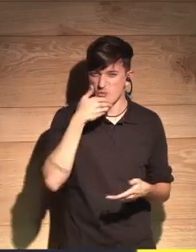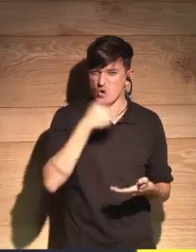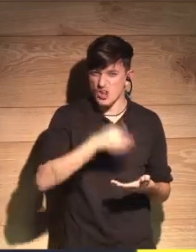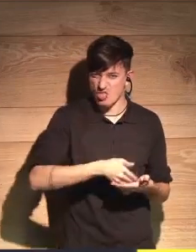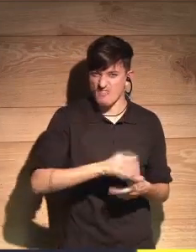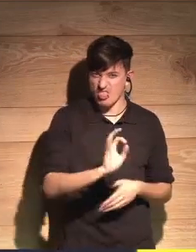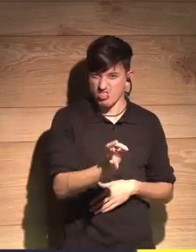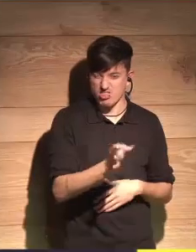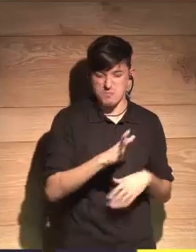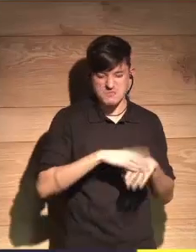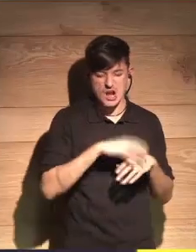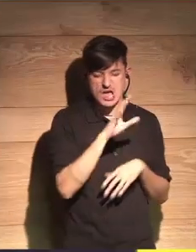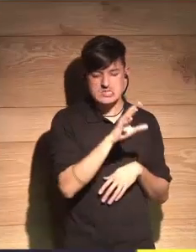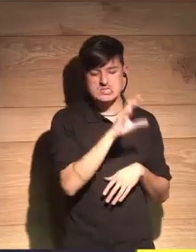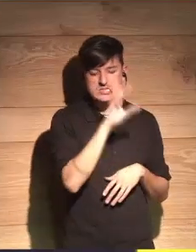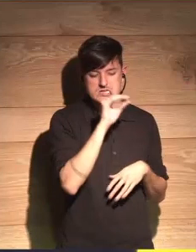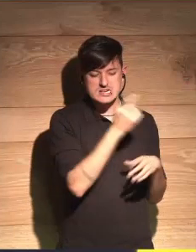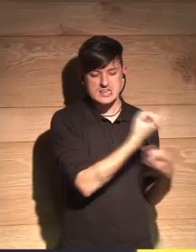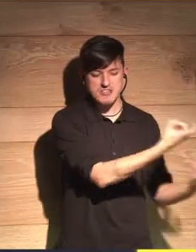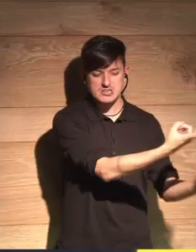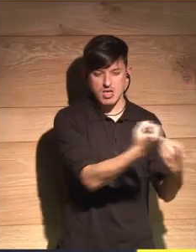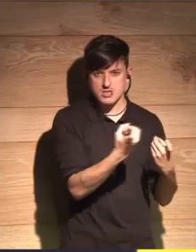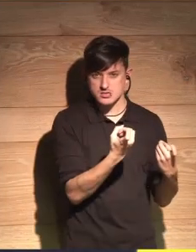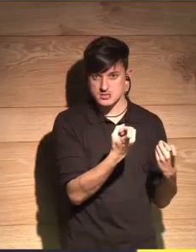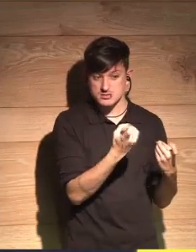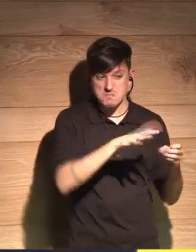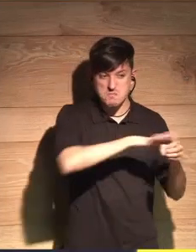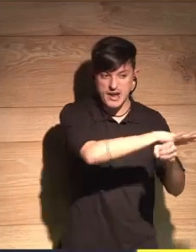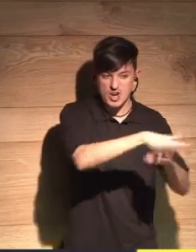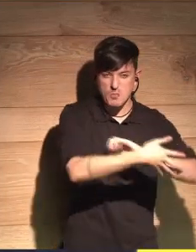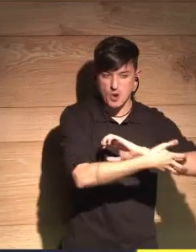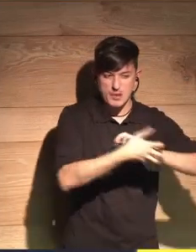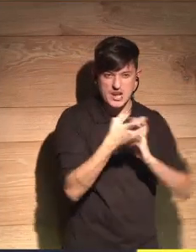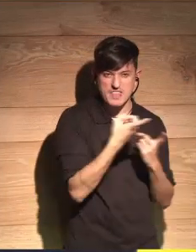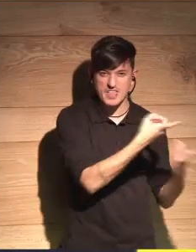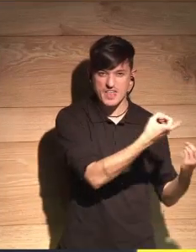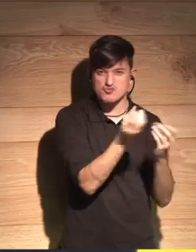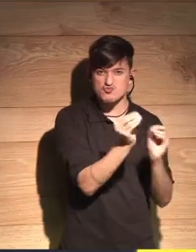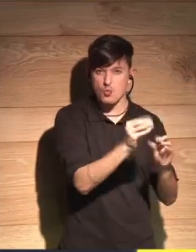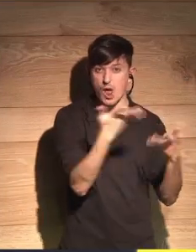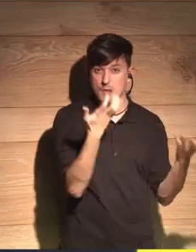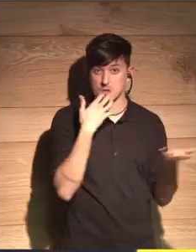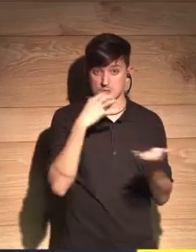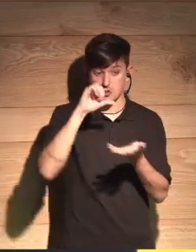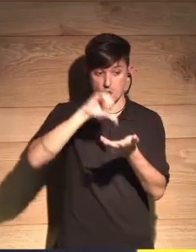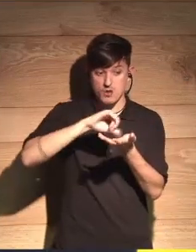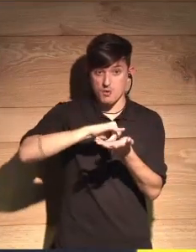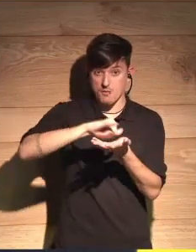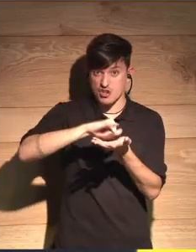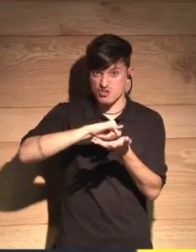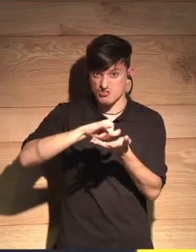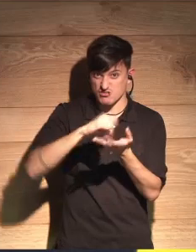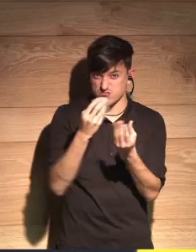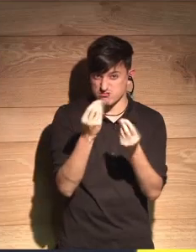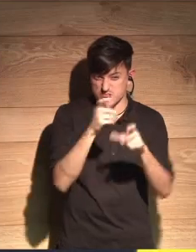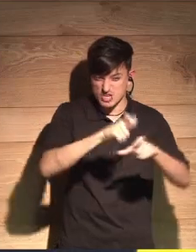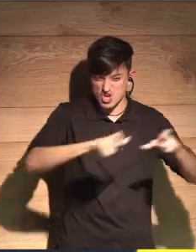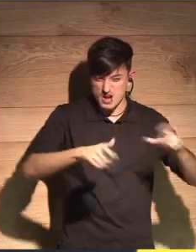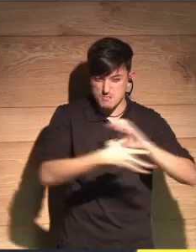say, so as to understand what are the needs in poor